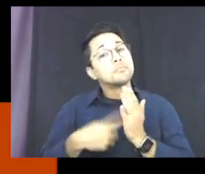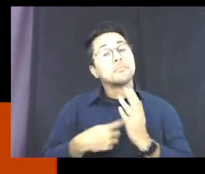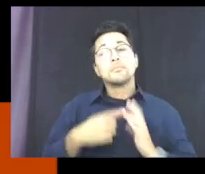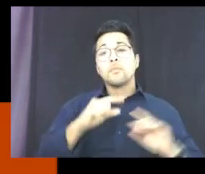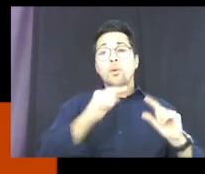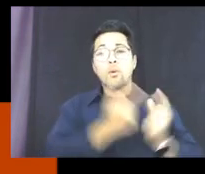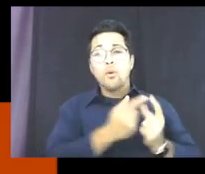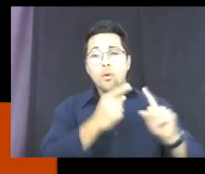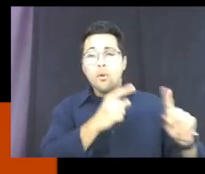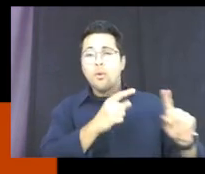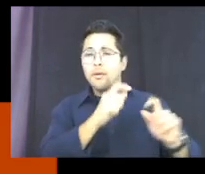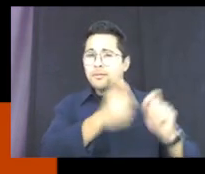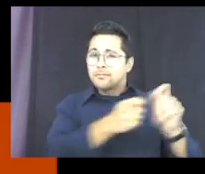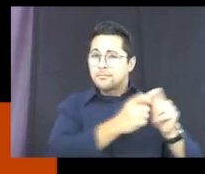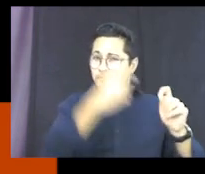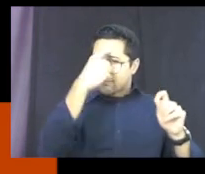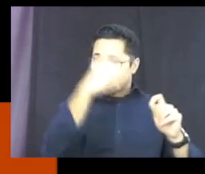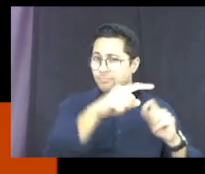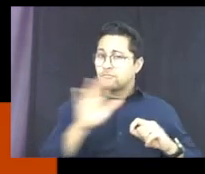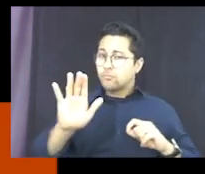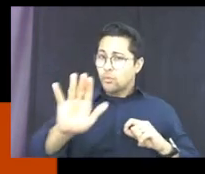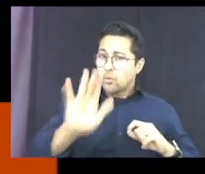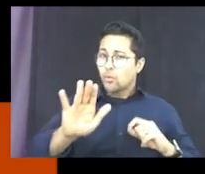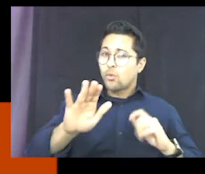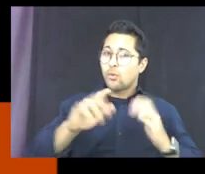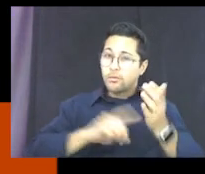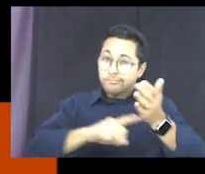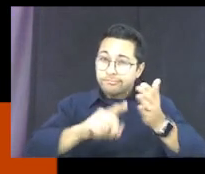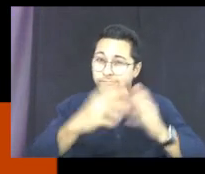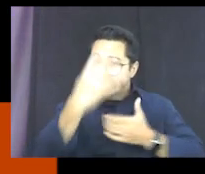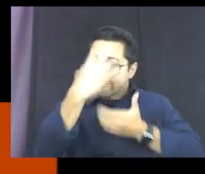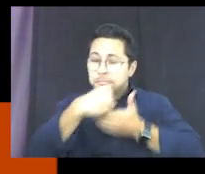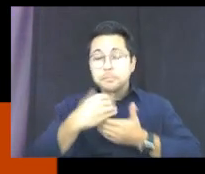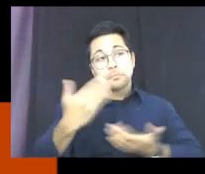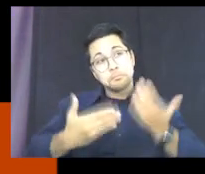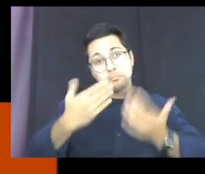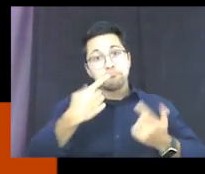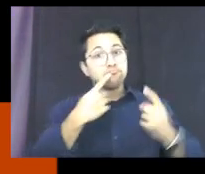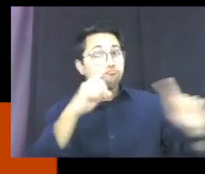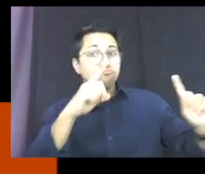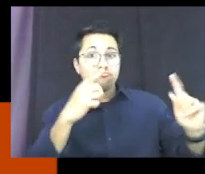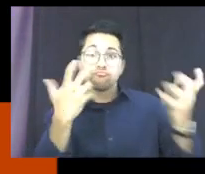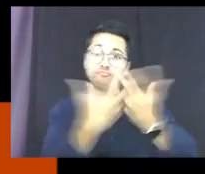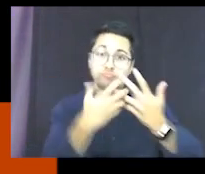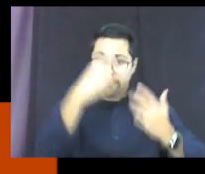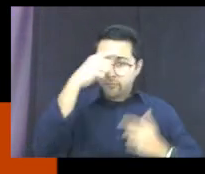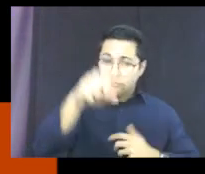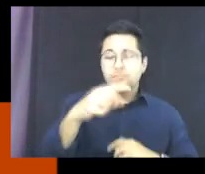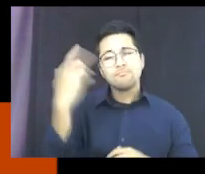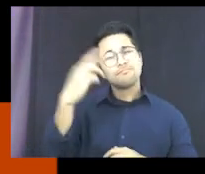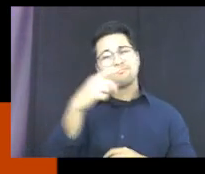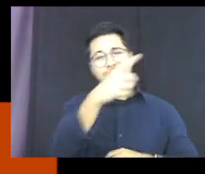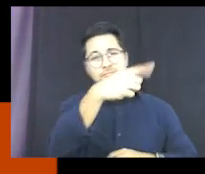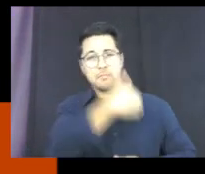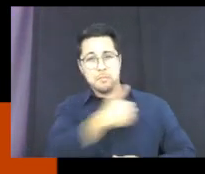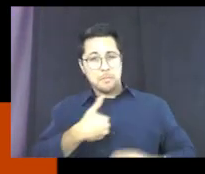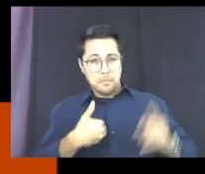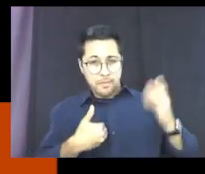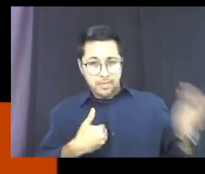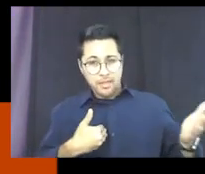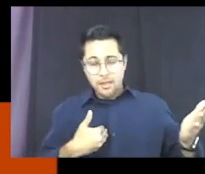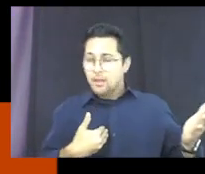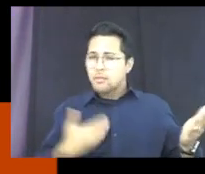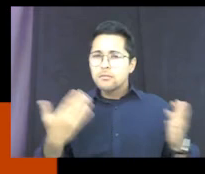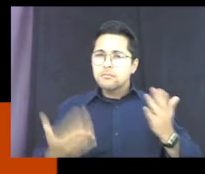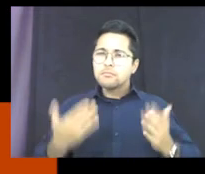group that is specifically for your subtype of autism may work best for you, since the members of that group may